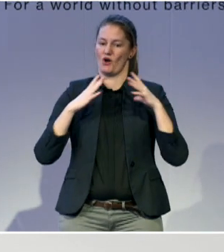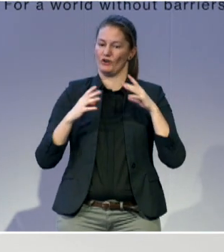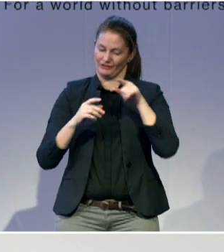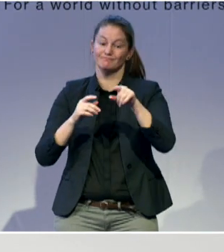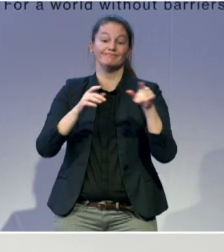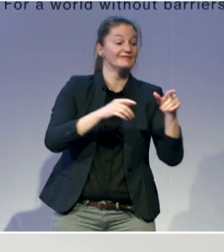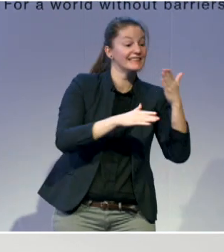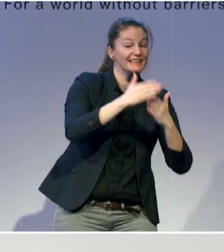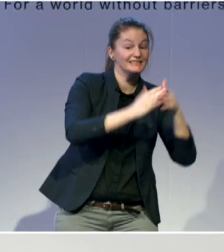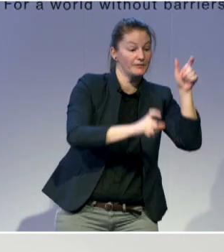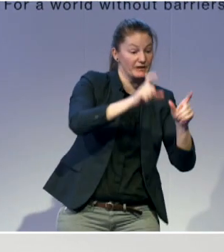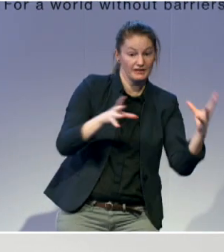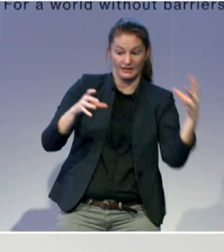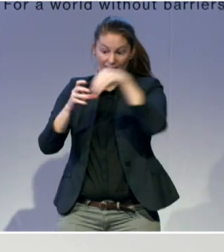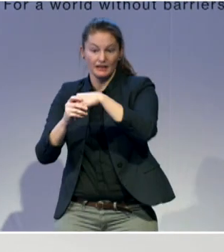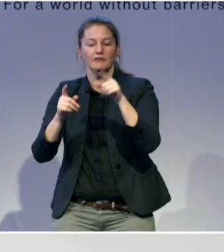This Way.